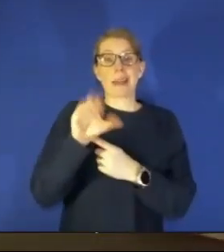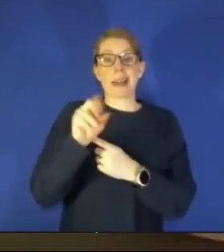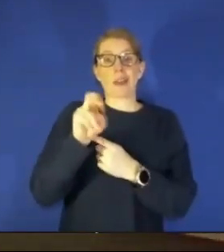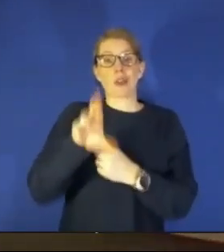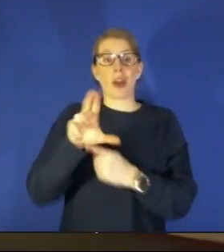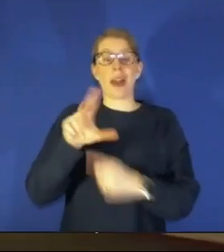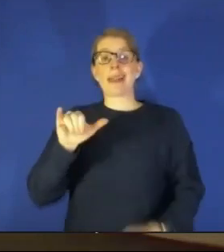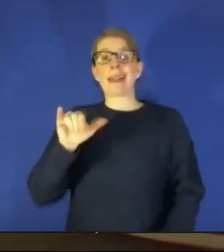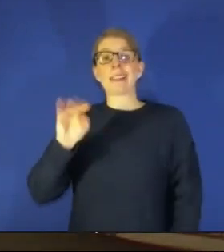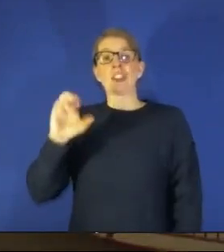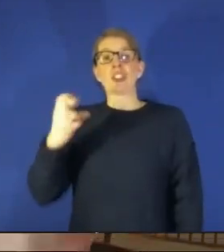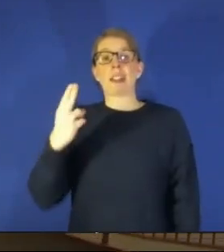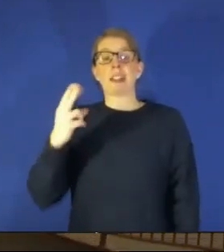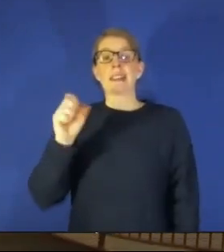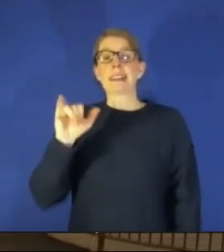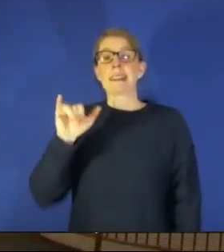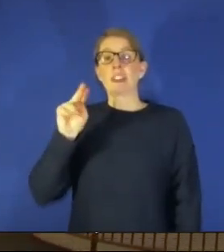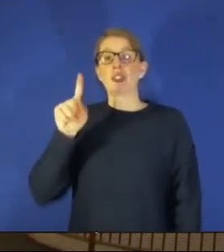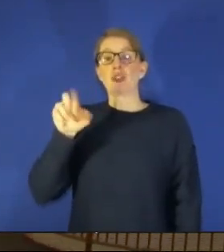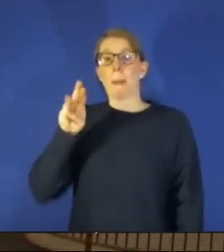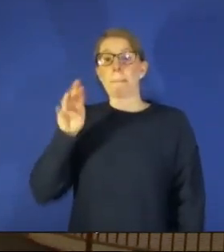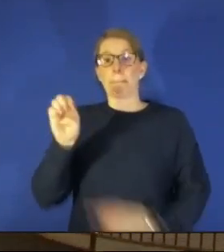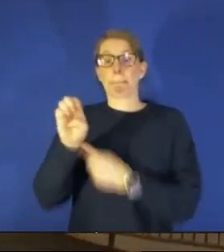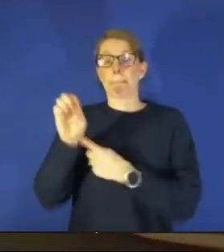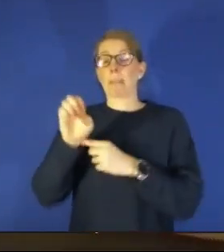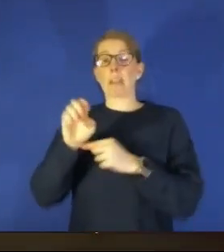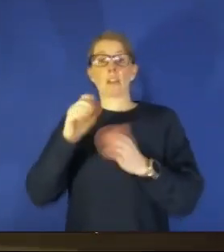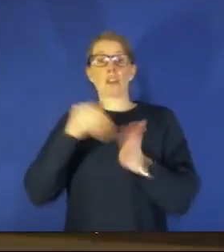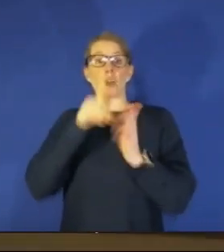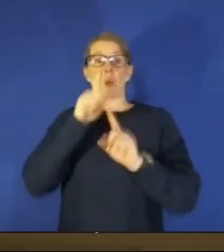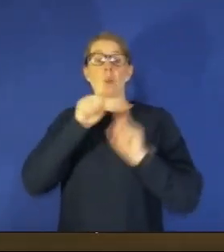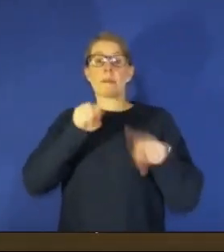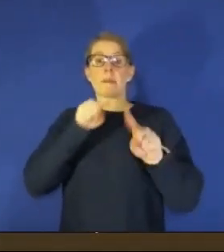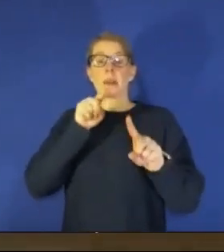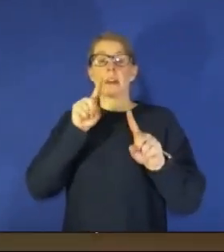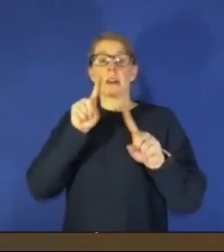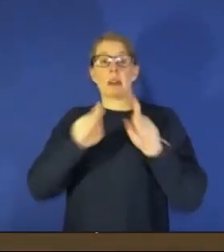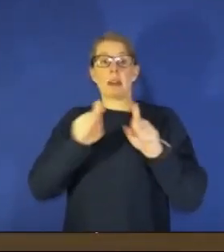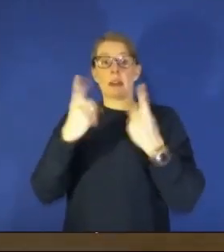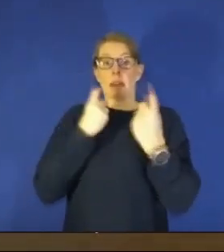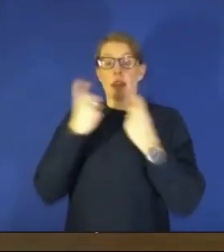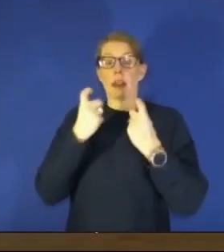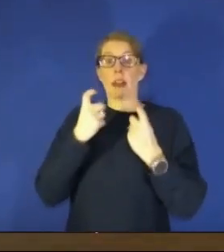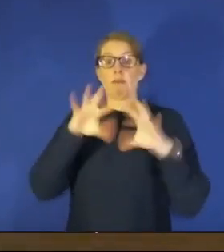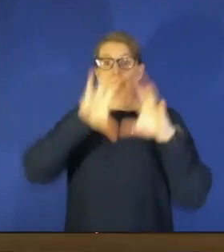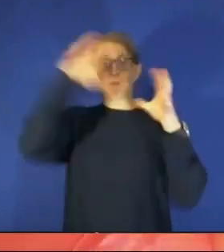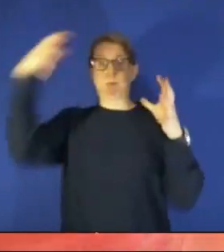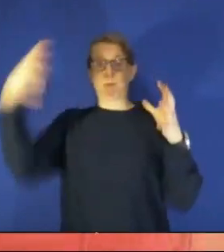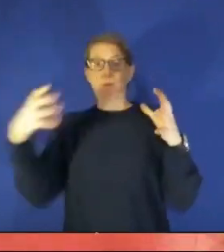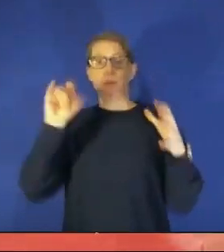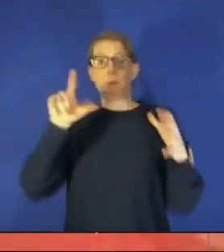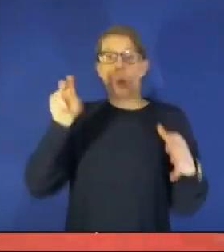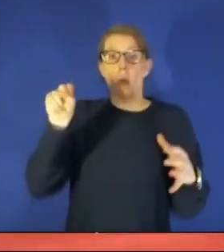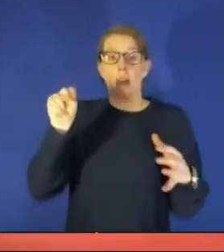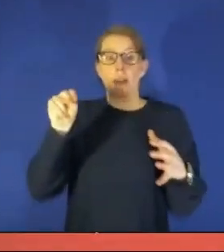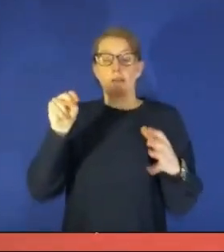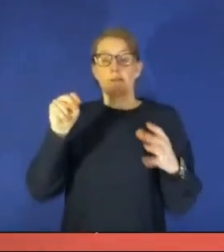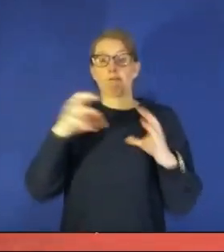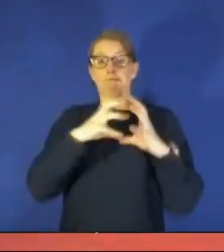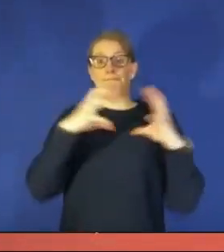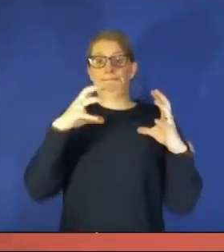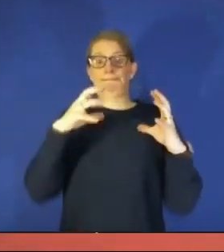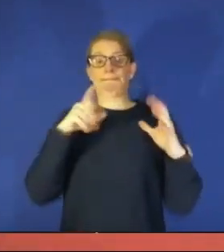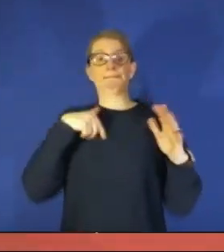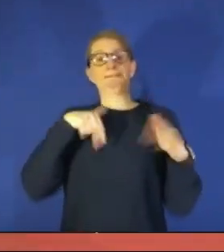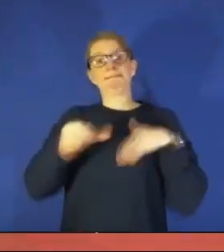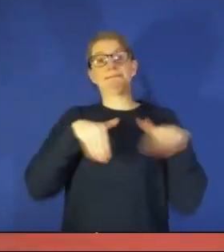your questions and take us on a tour through that right there, a giant inflatable colon. We will take you deep inside